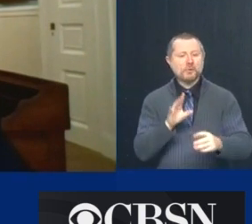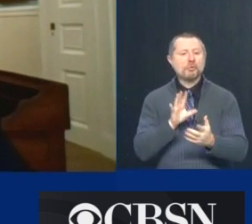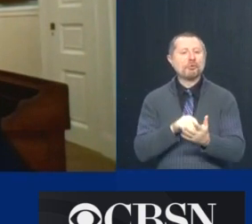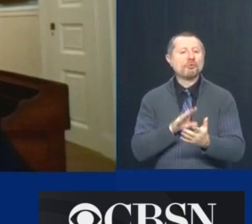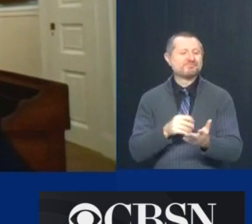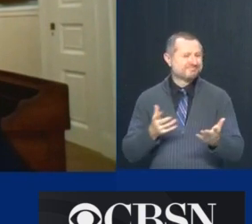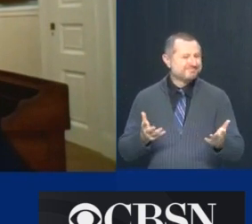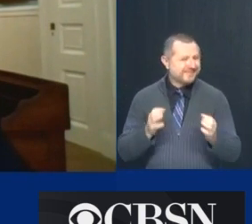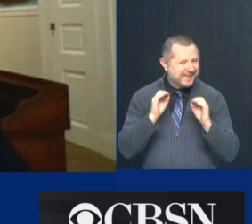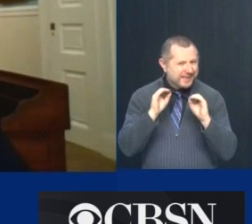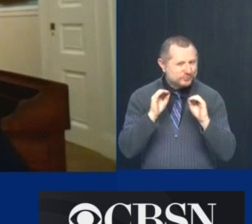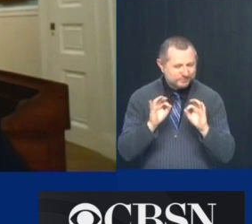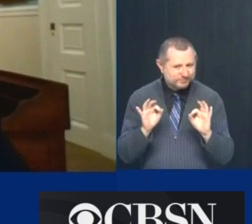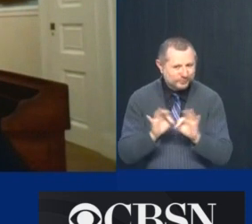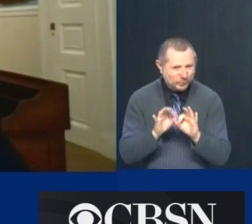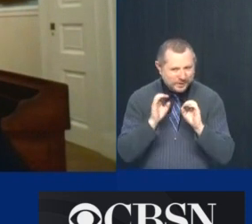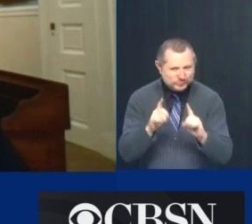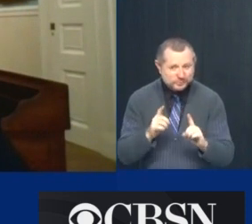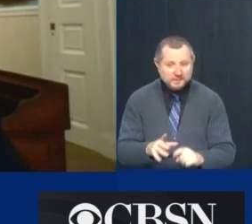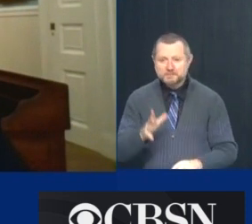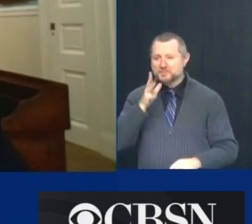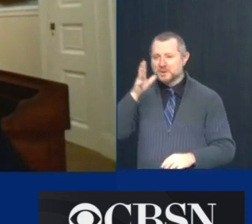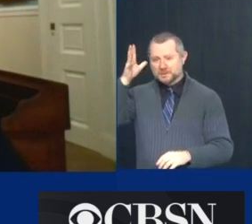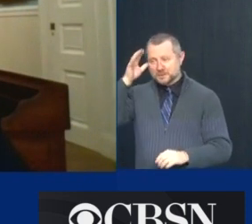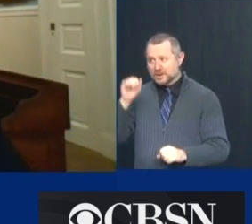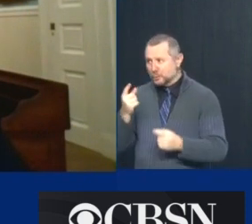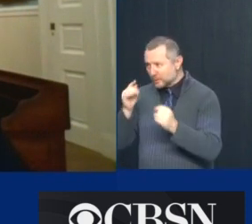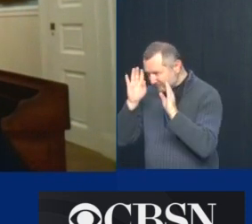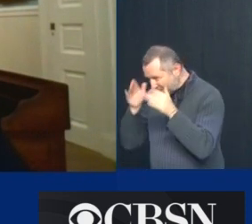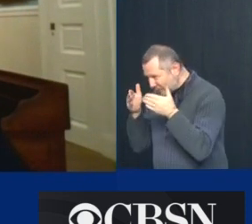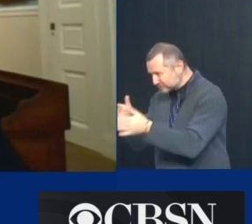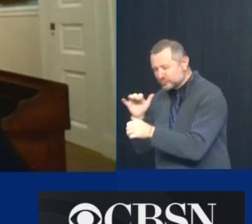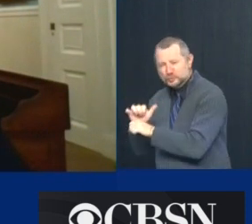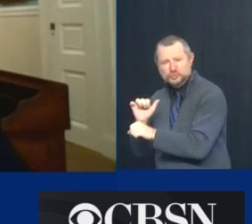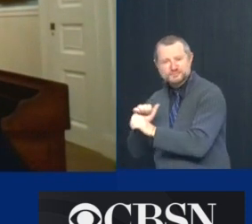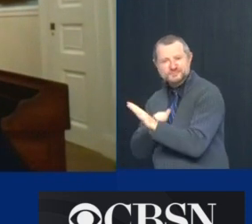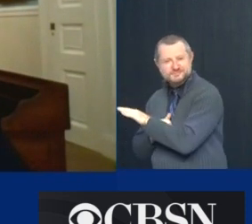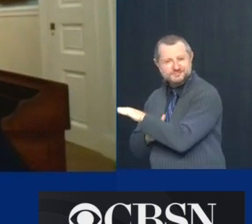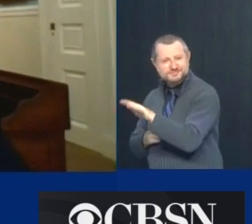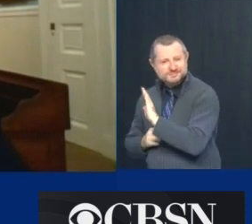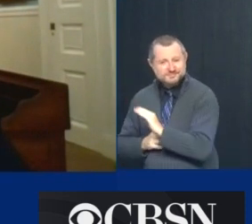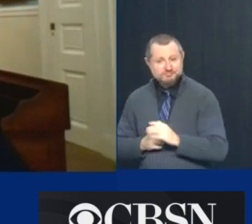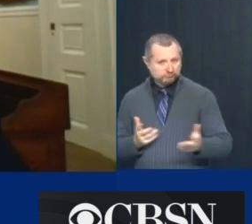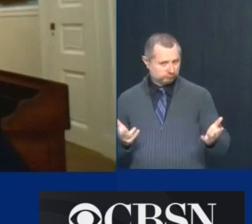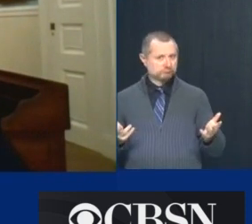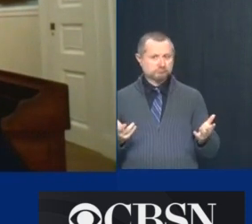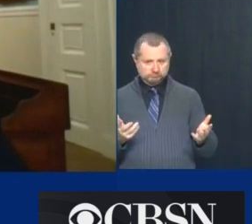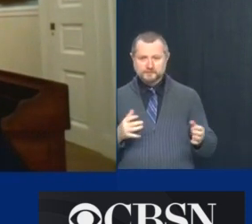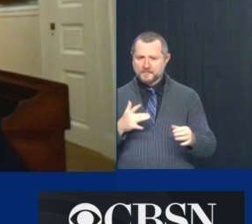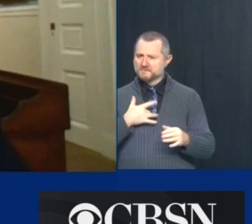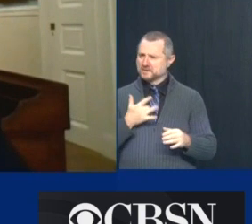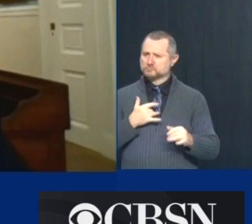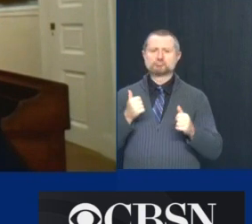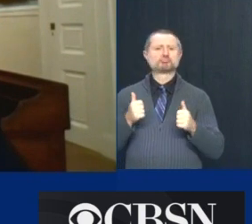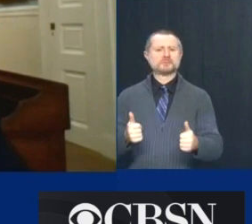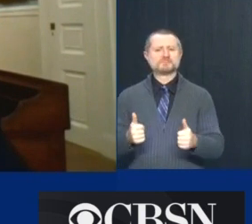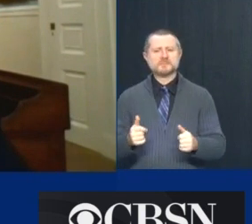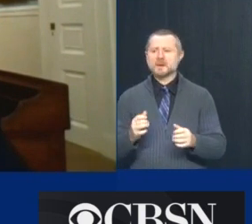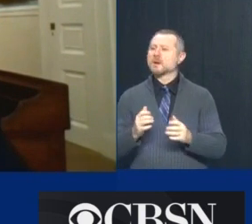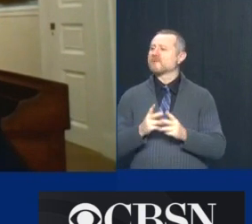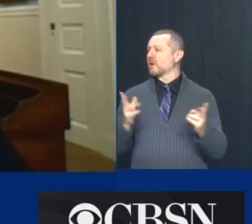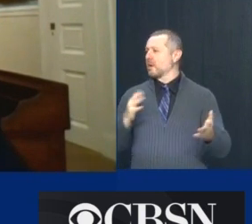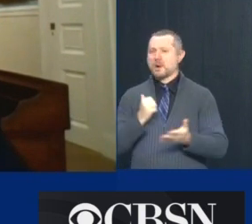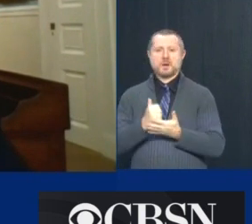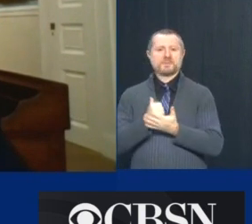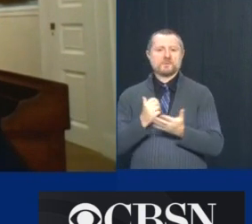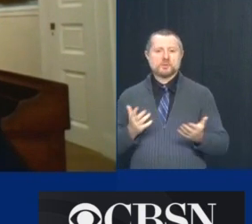and their parents can go about as normal a life as you can have. I think that's going to be very helpful. And I think it's going